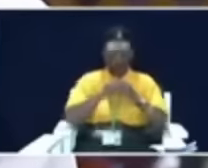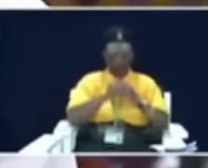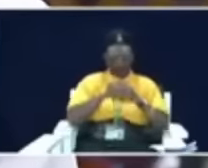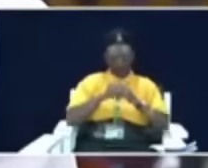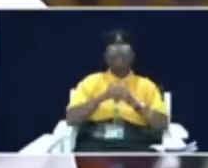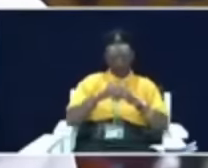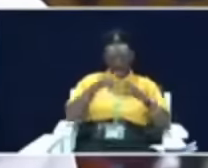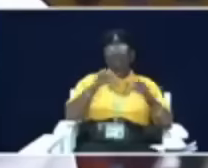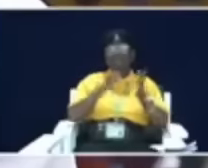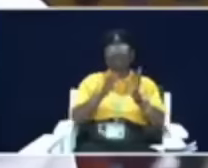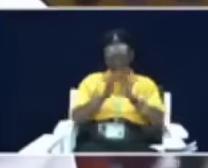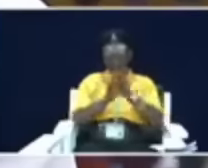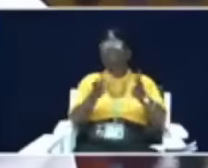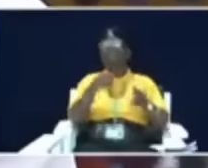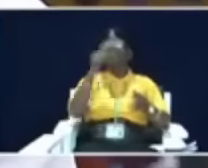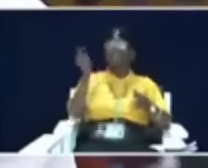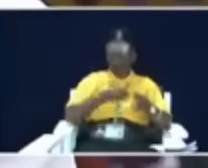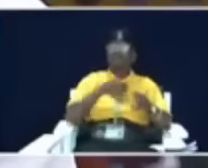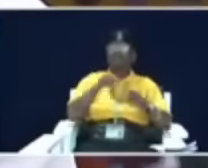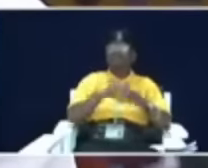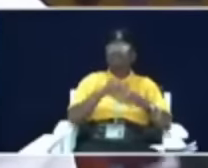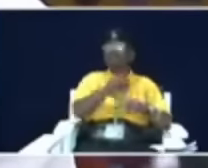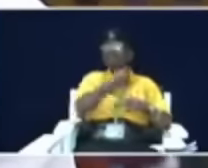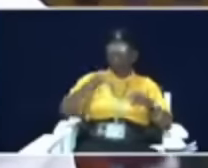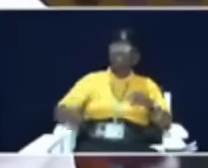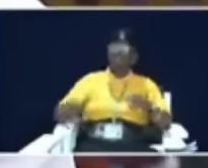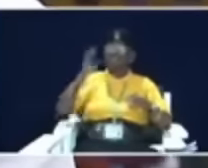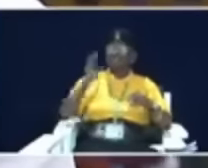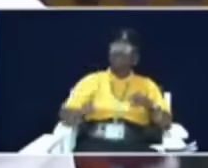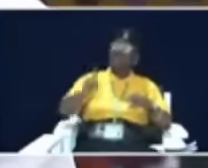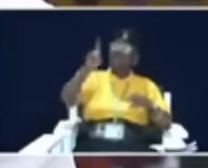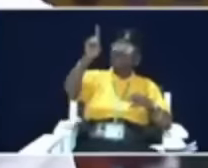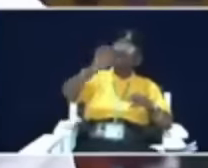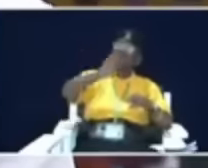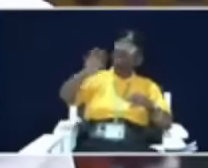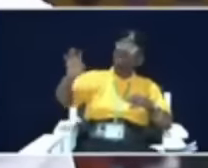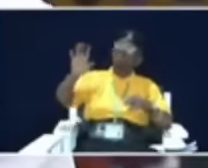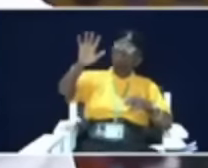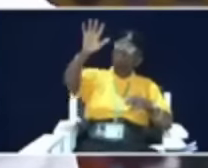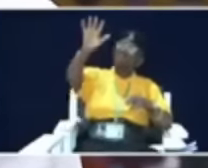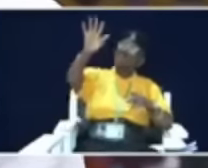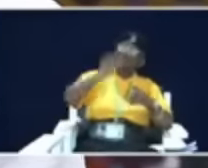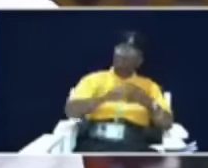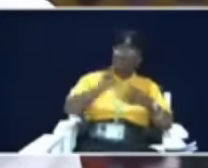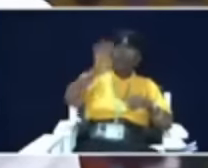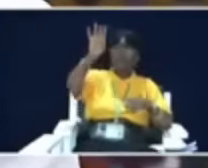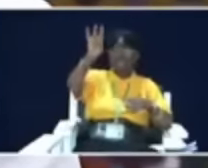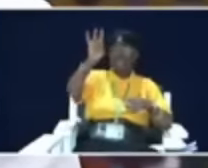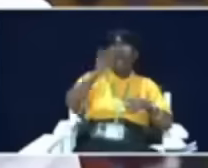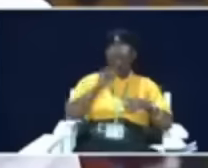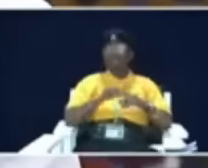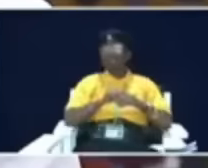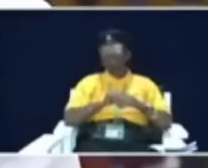And the Bible tells us in James chapter 1 from verse 5 to 8, James chapter 1 from verse 5 to 8,